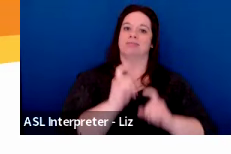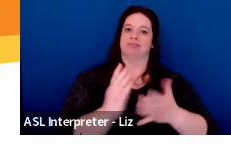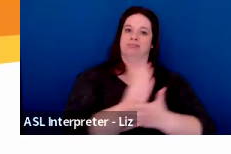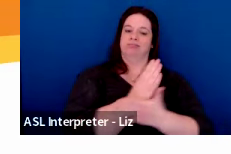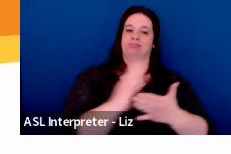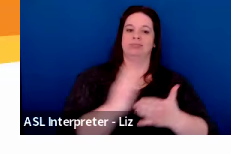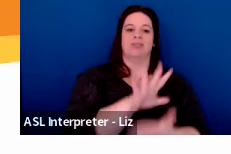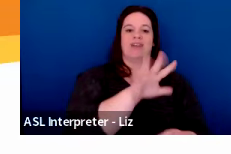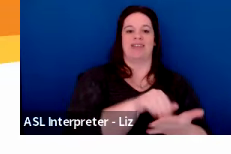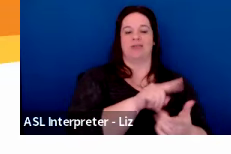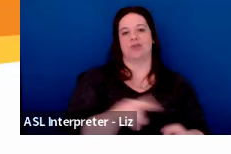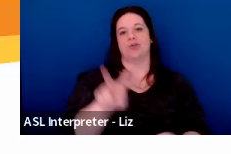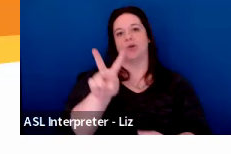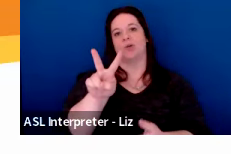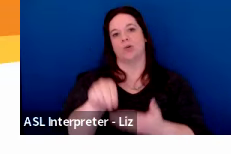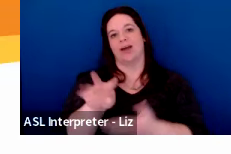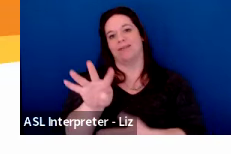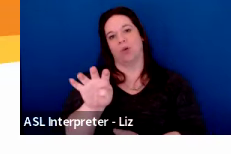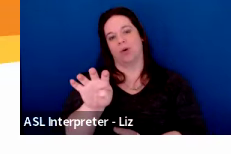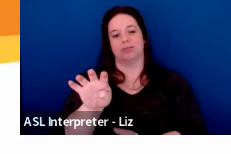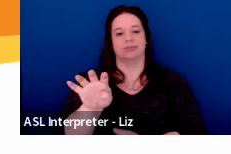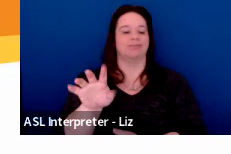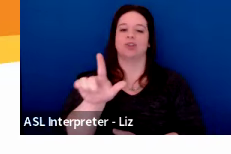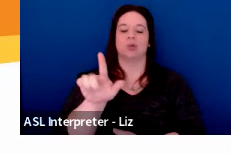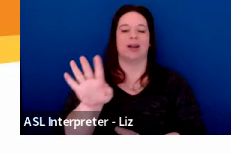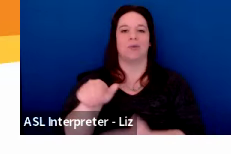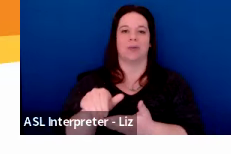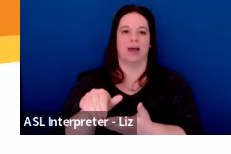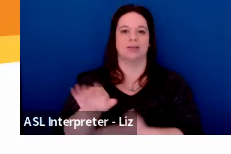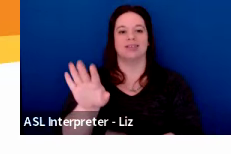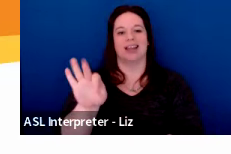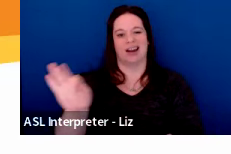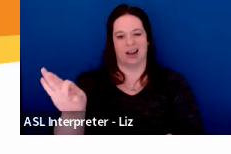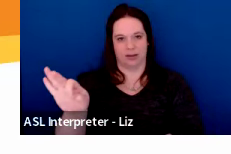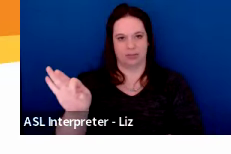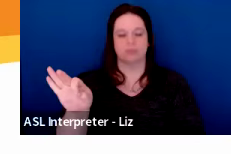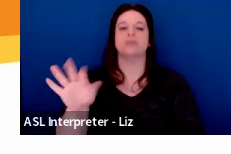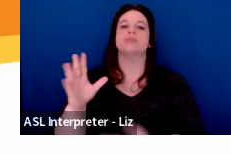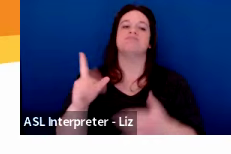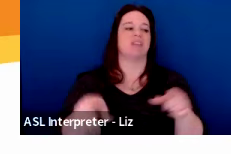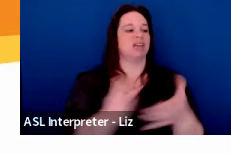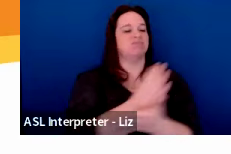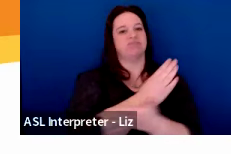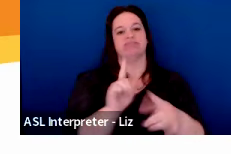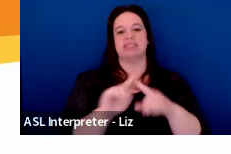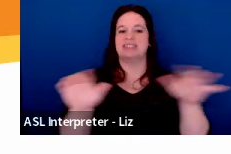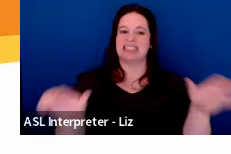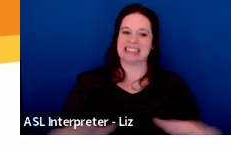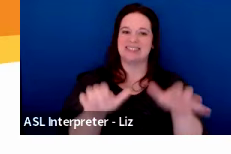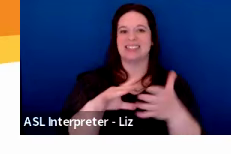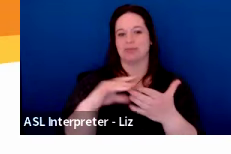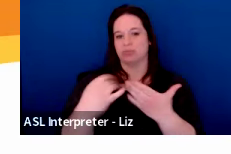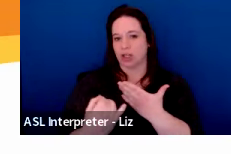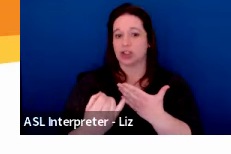up to 24,999, and they support a wide range of projects and activities. Grant funds programs